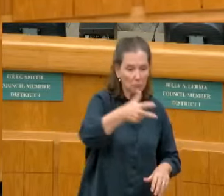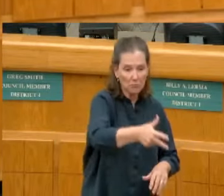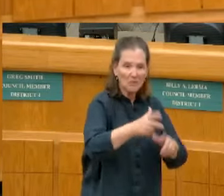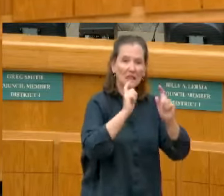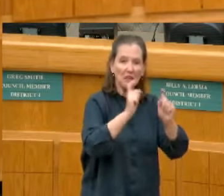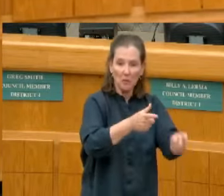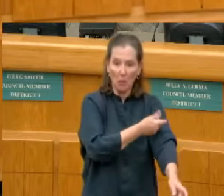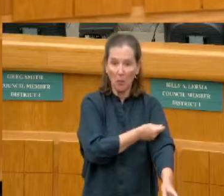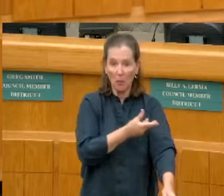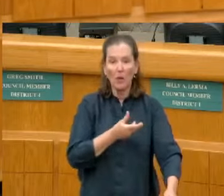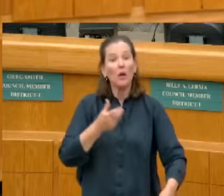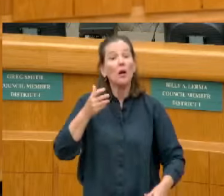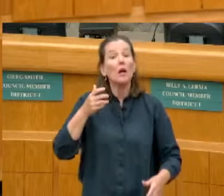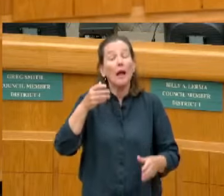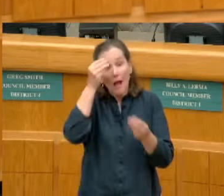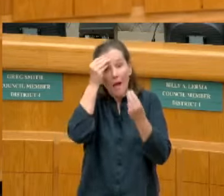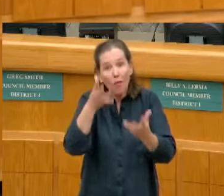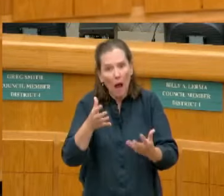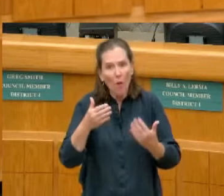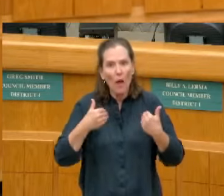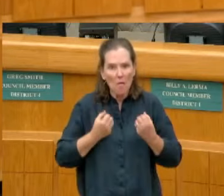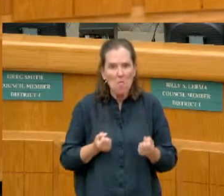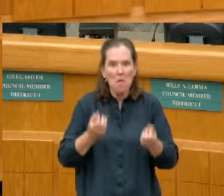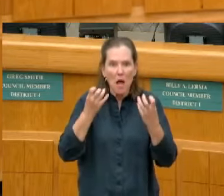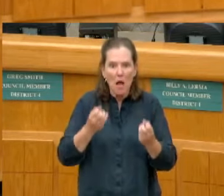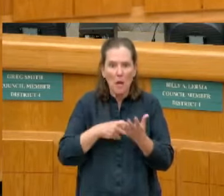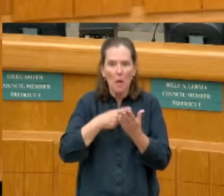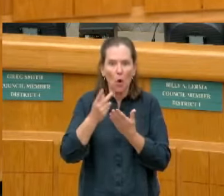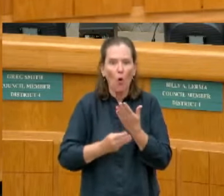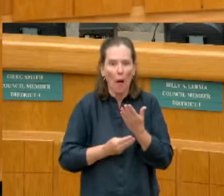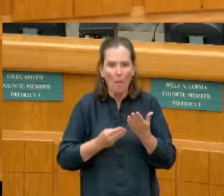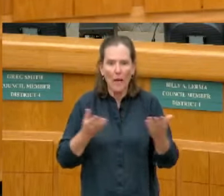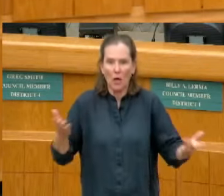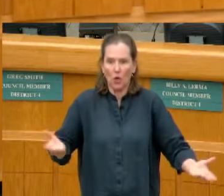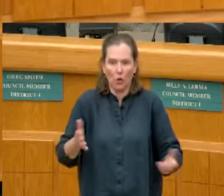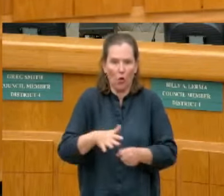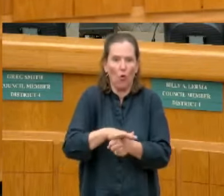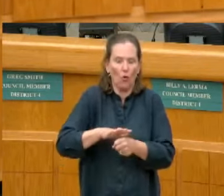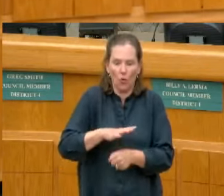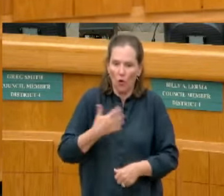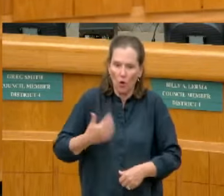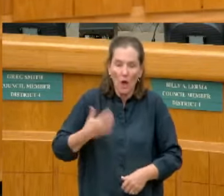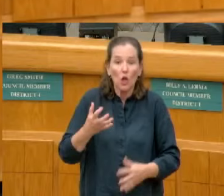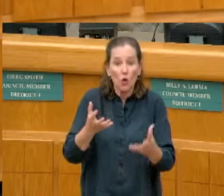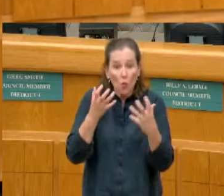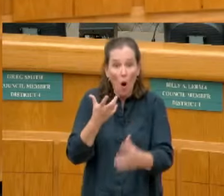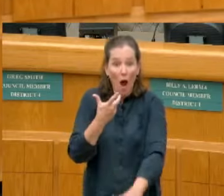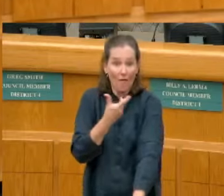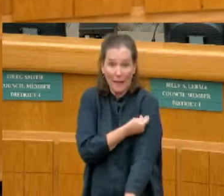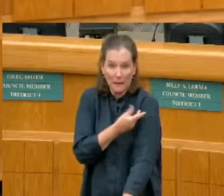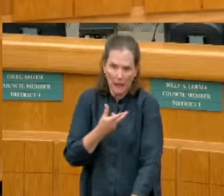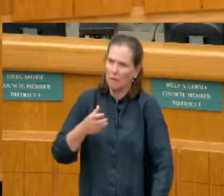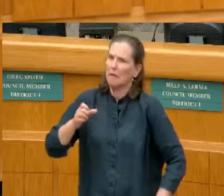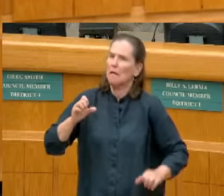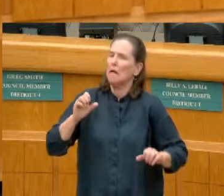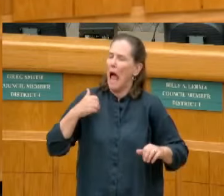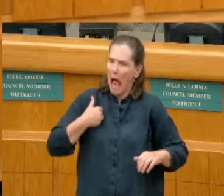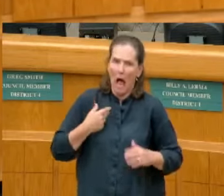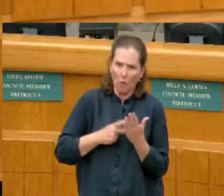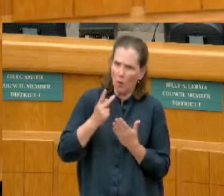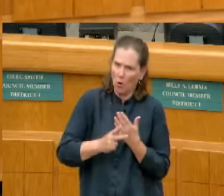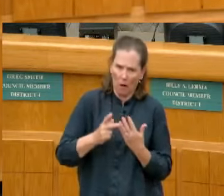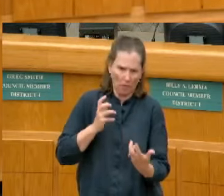here. If you want to get a vaccine, there is a program for you. I mean, we've got more programs than,